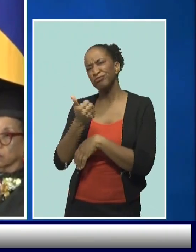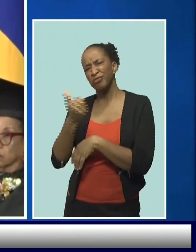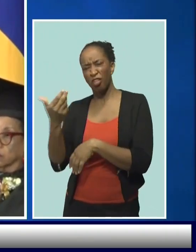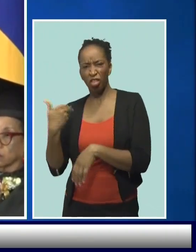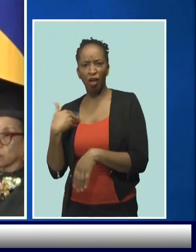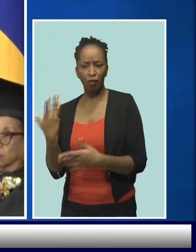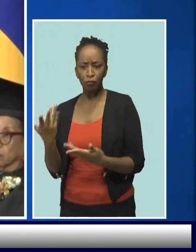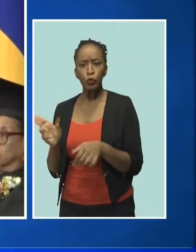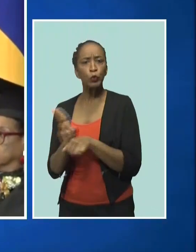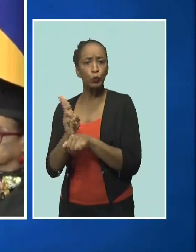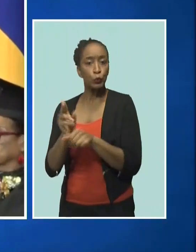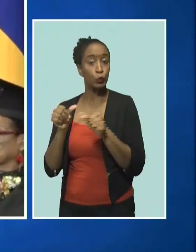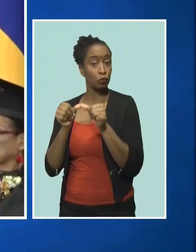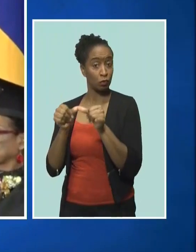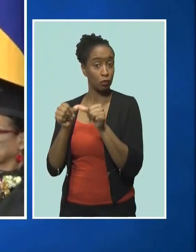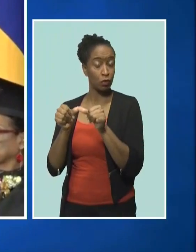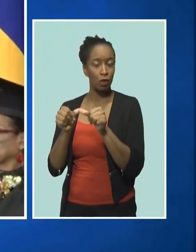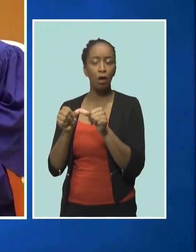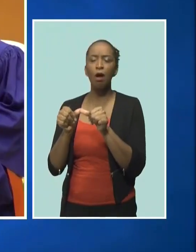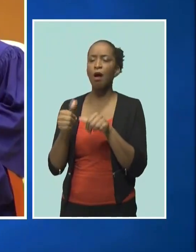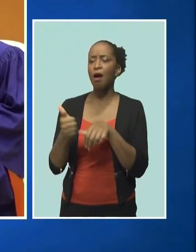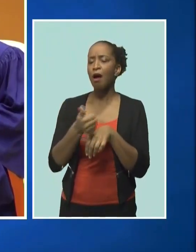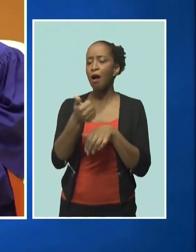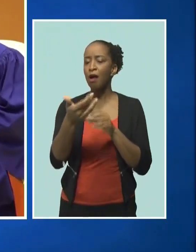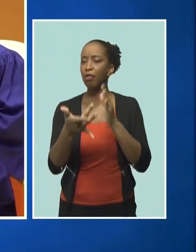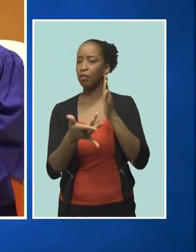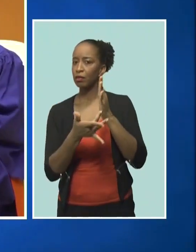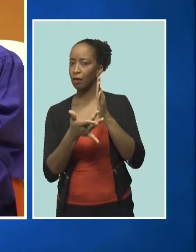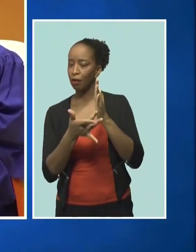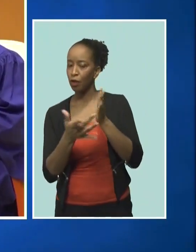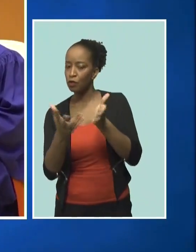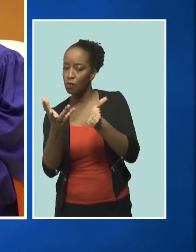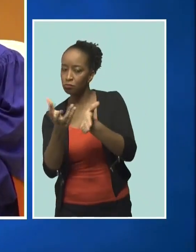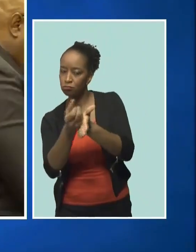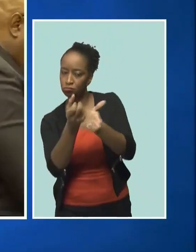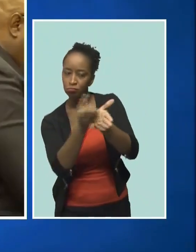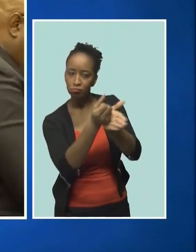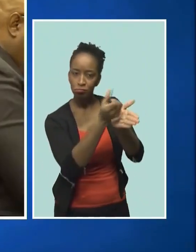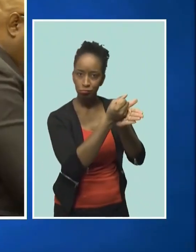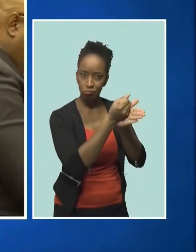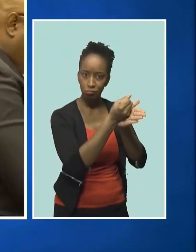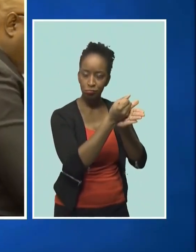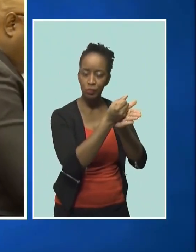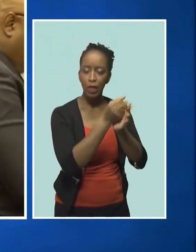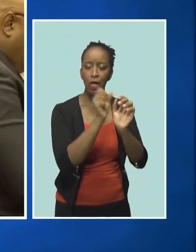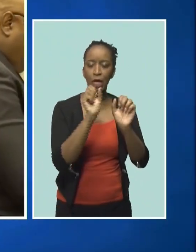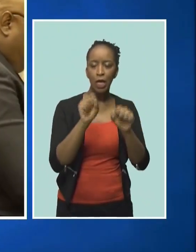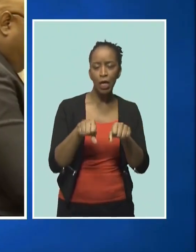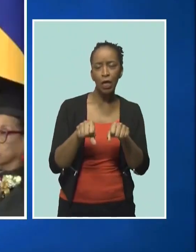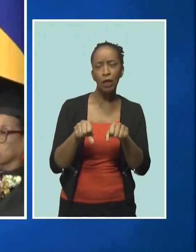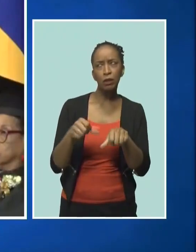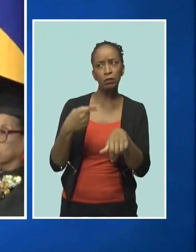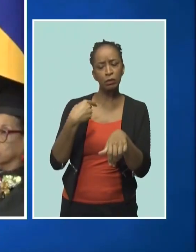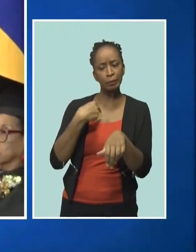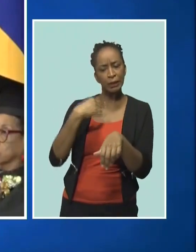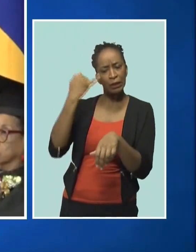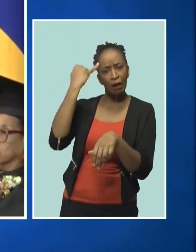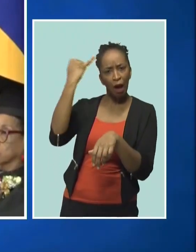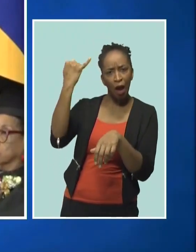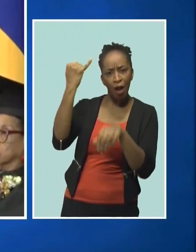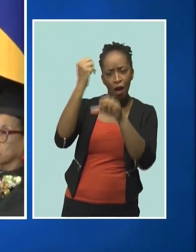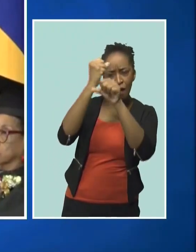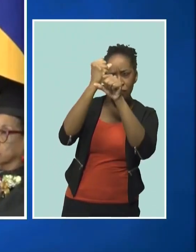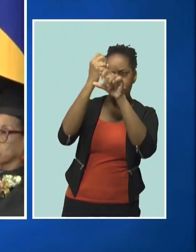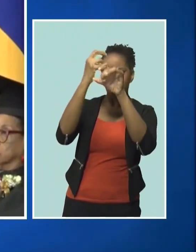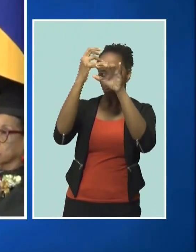to recognize the untapped potential and use it to think big and use technology to further solve the world's